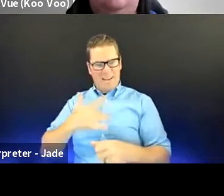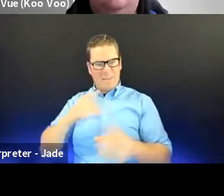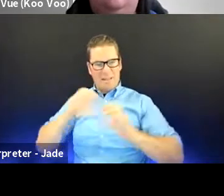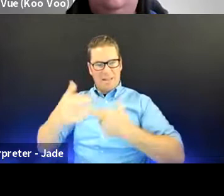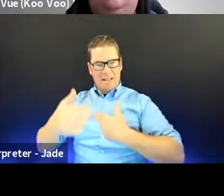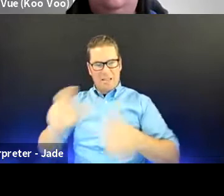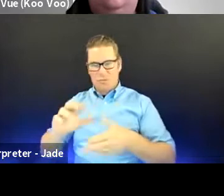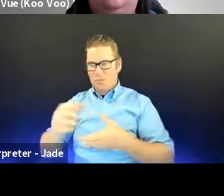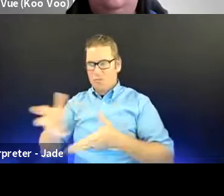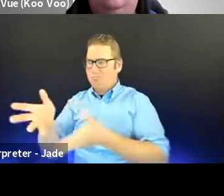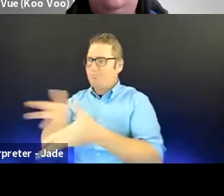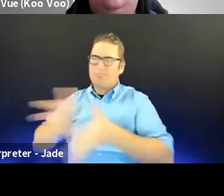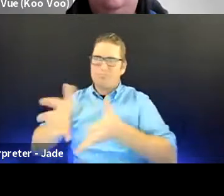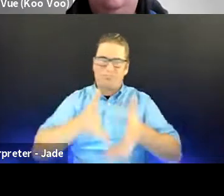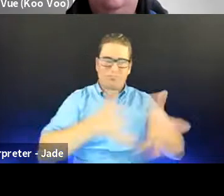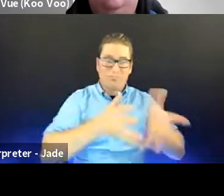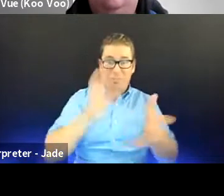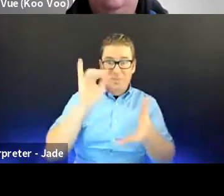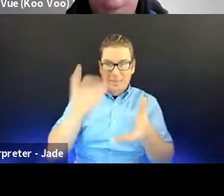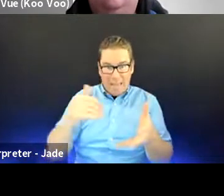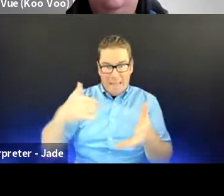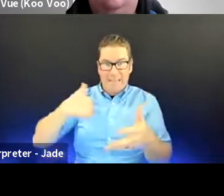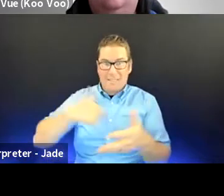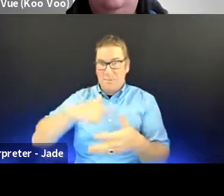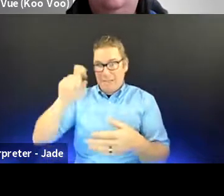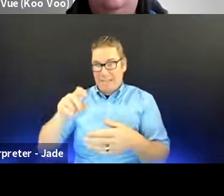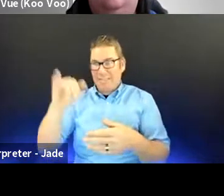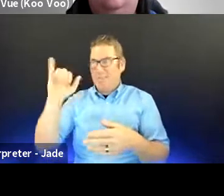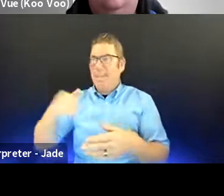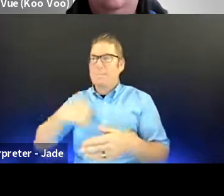need. So that's the condensed version of it, David.